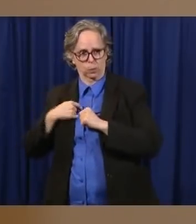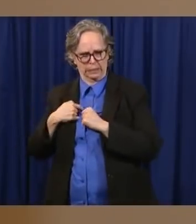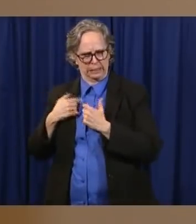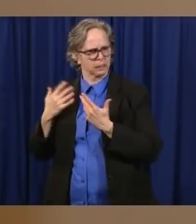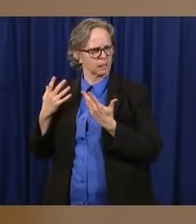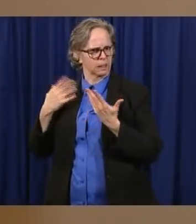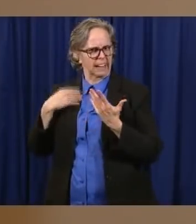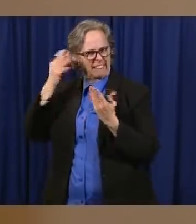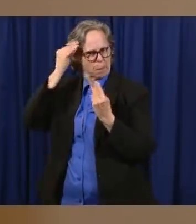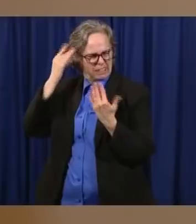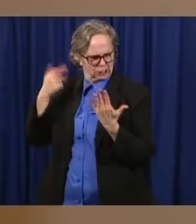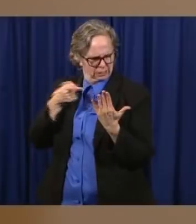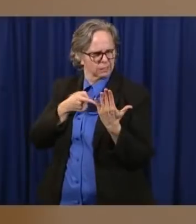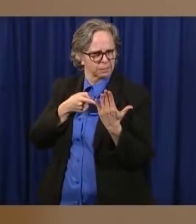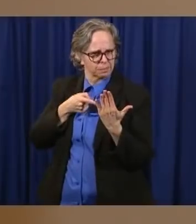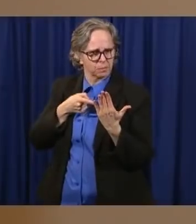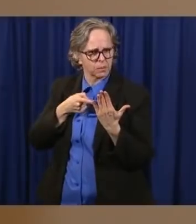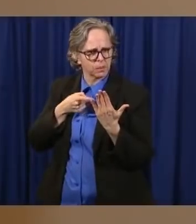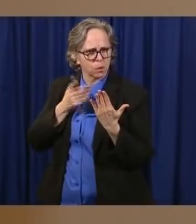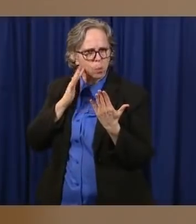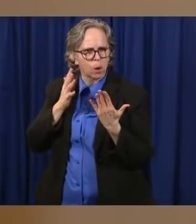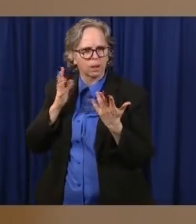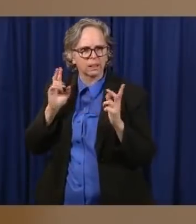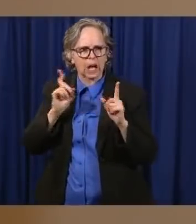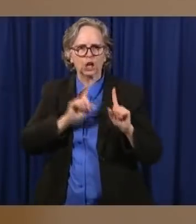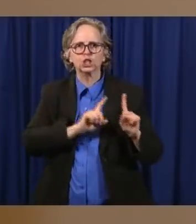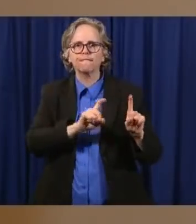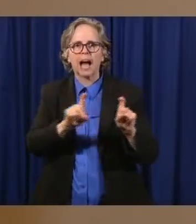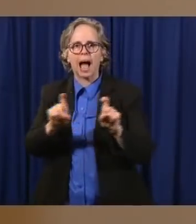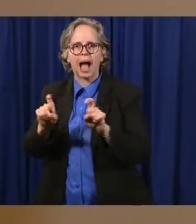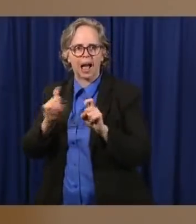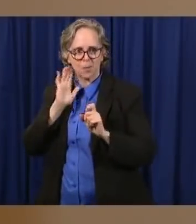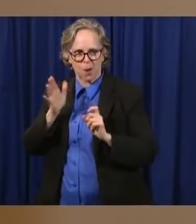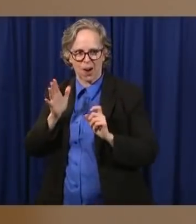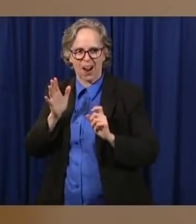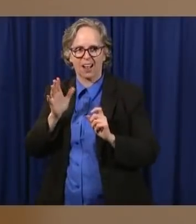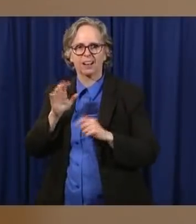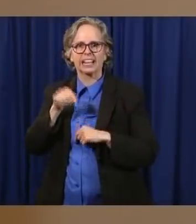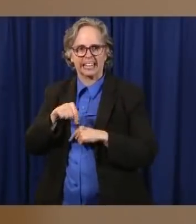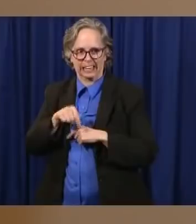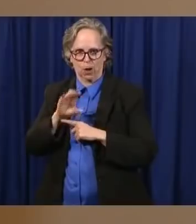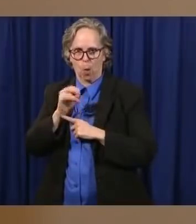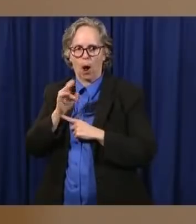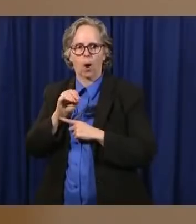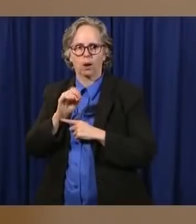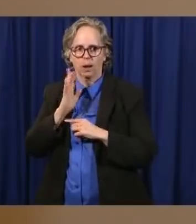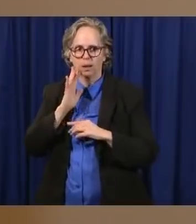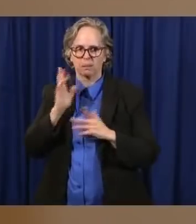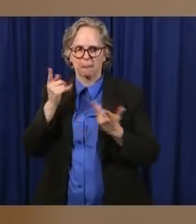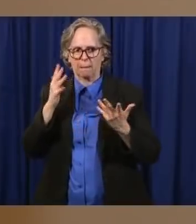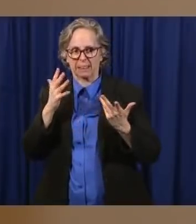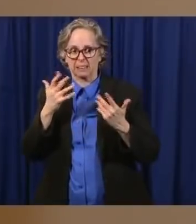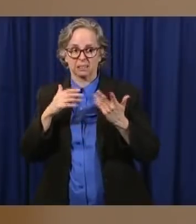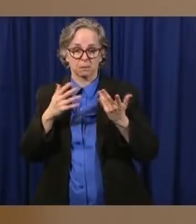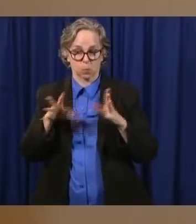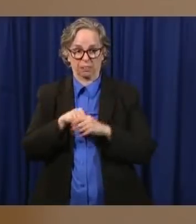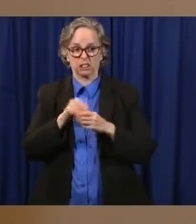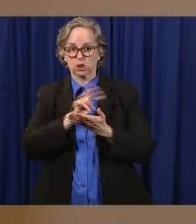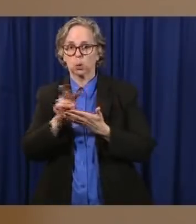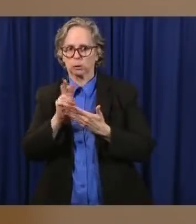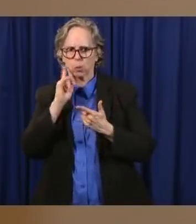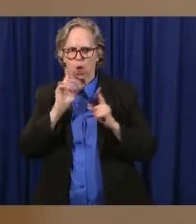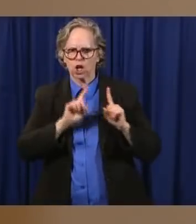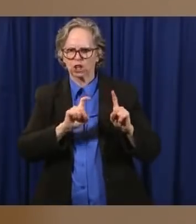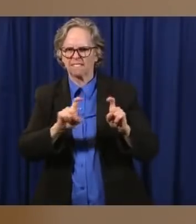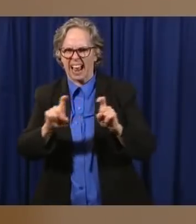be doing actually a giant survey of Ohioans, which will take place actually in the next 2 weeks. So it will be very soon that we're going to